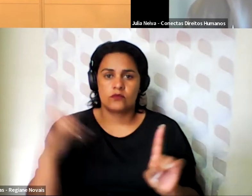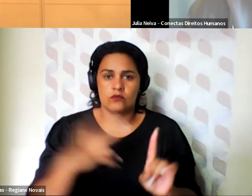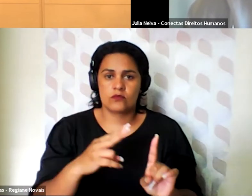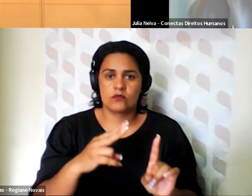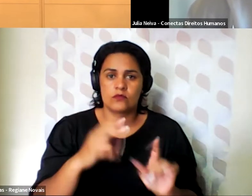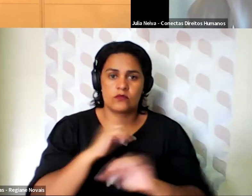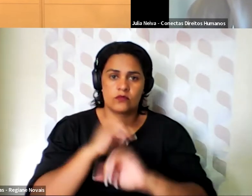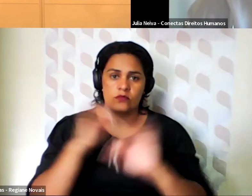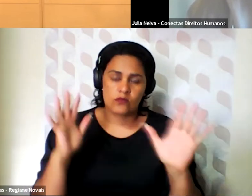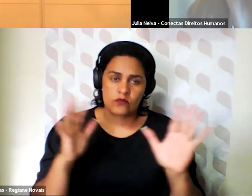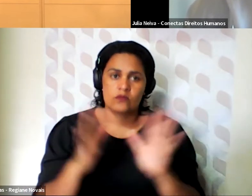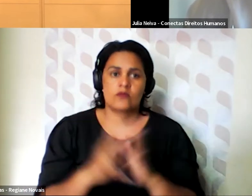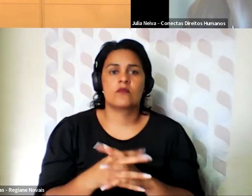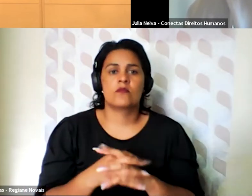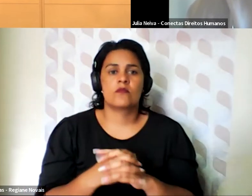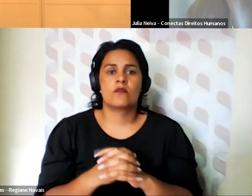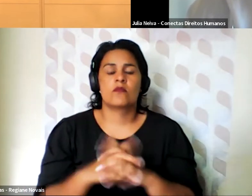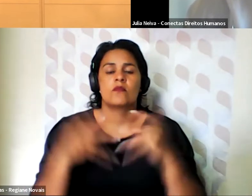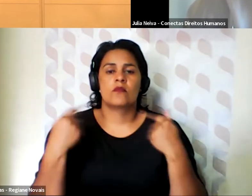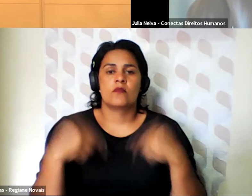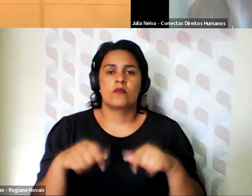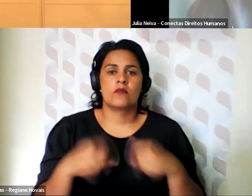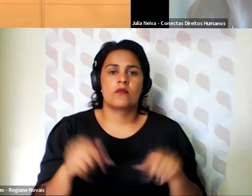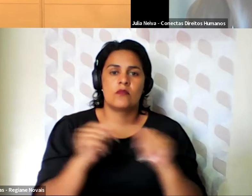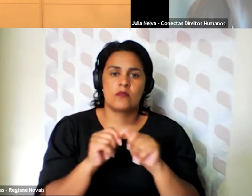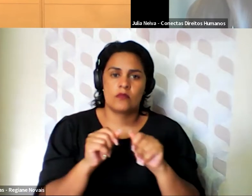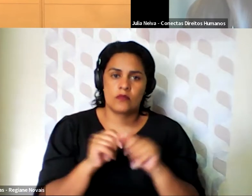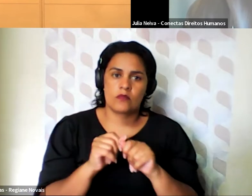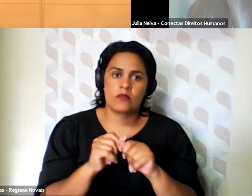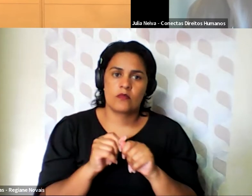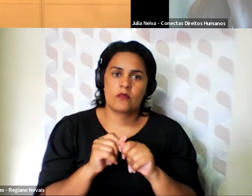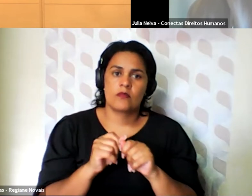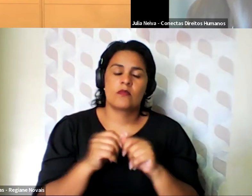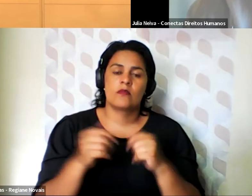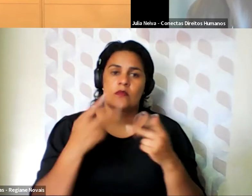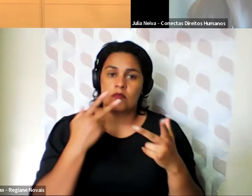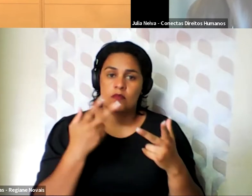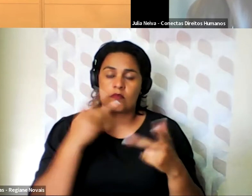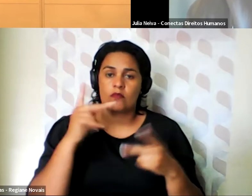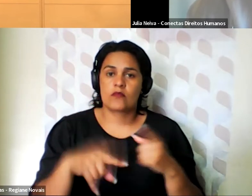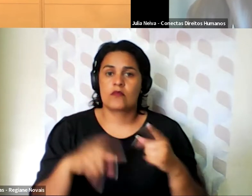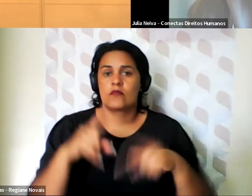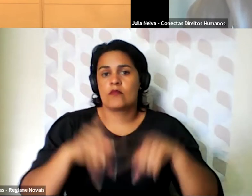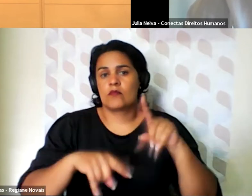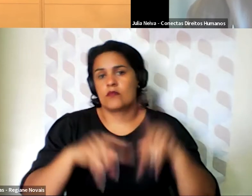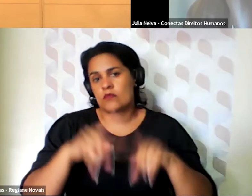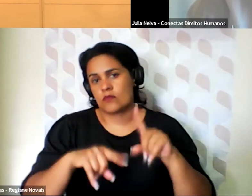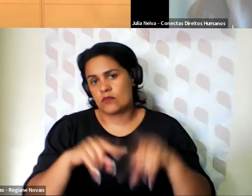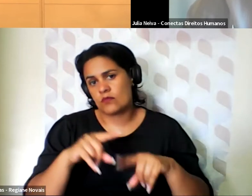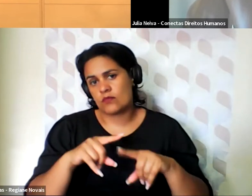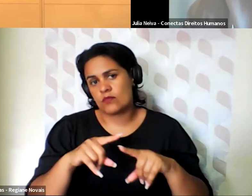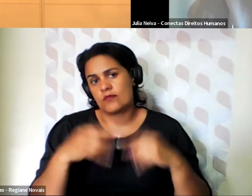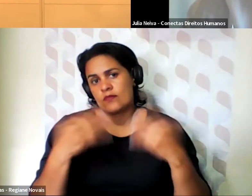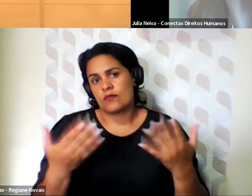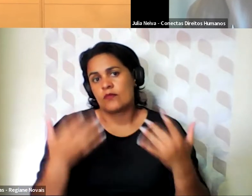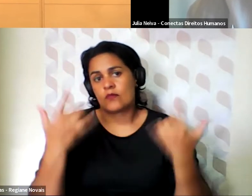don't have many instruments that talk about, only indirectly talk about forests. But I'm sure, as I mentioned in the beginning, I'm sure that this is going to be an issue in